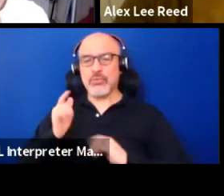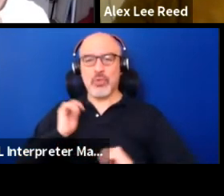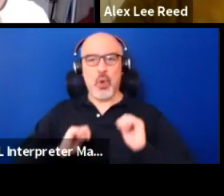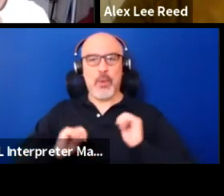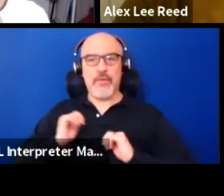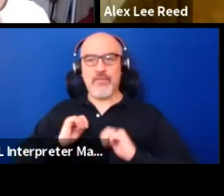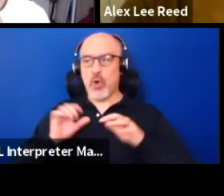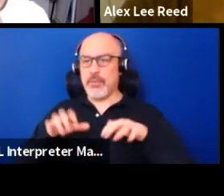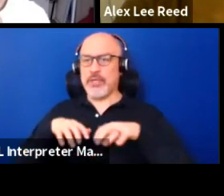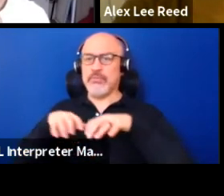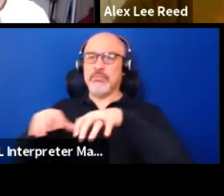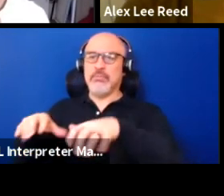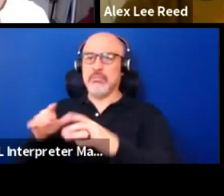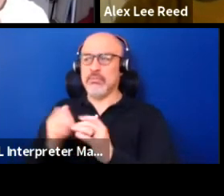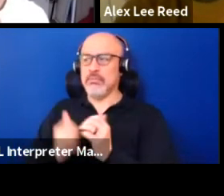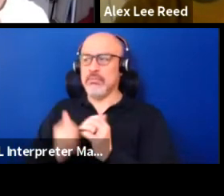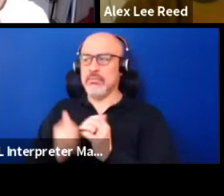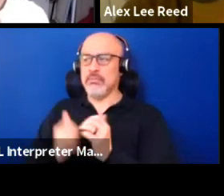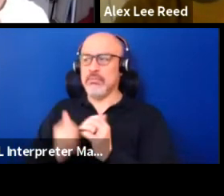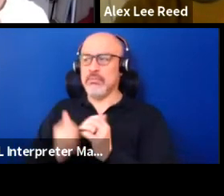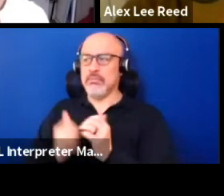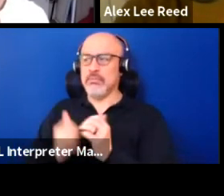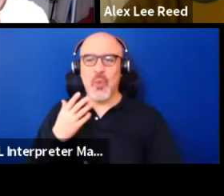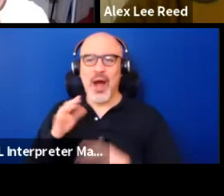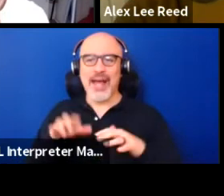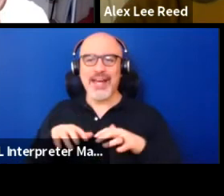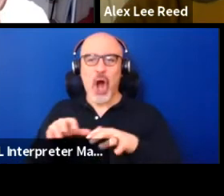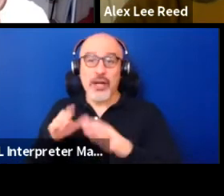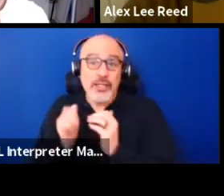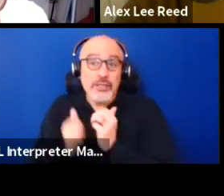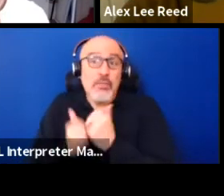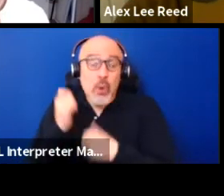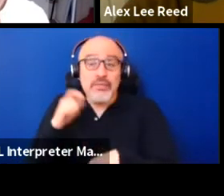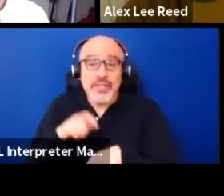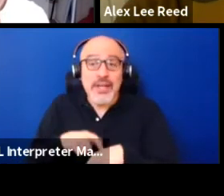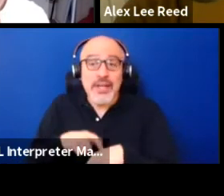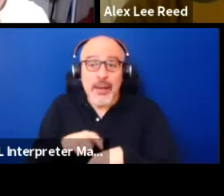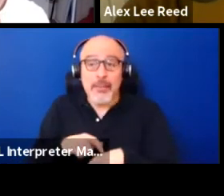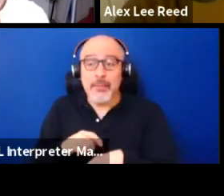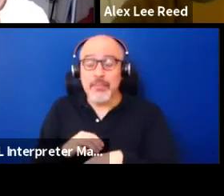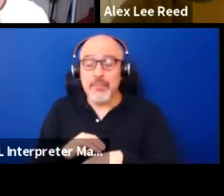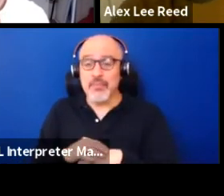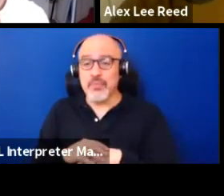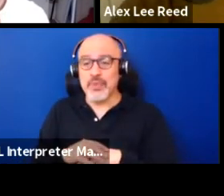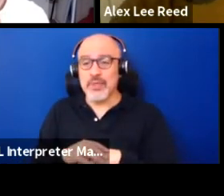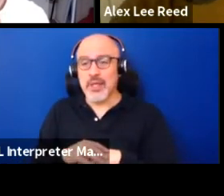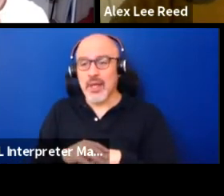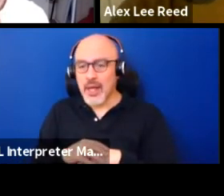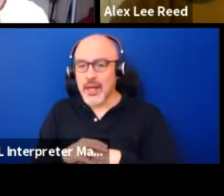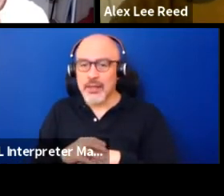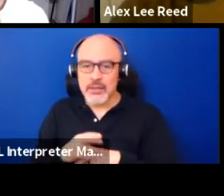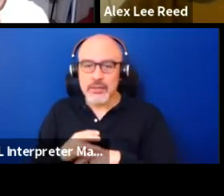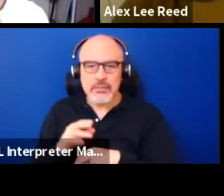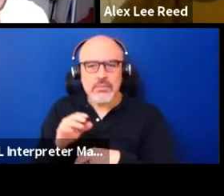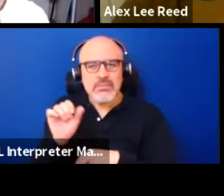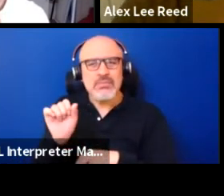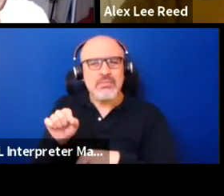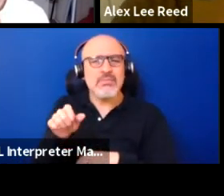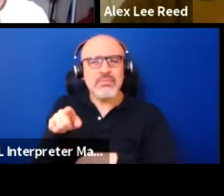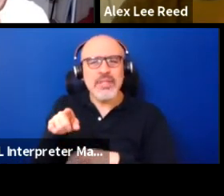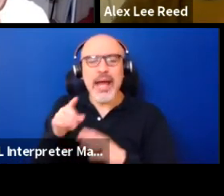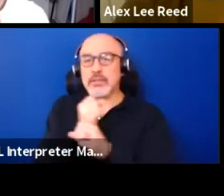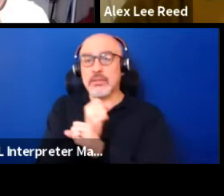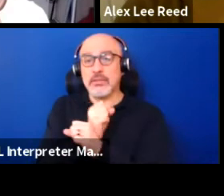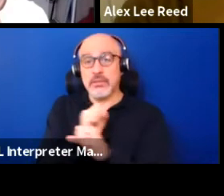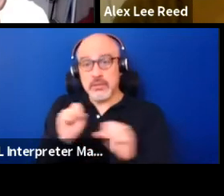of mostly majority white audiences in most cases. And, you know, yes, the intention to create safe